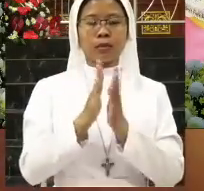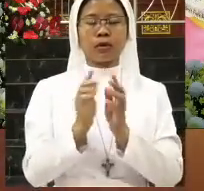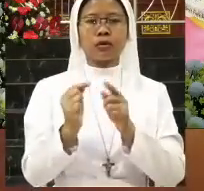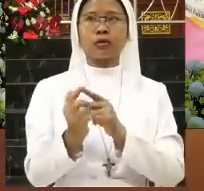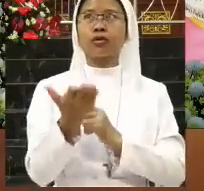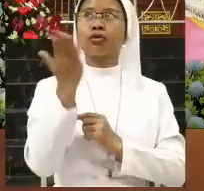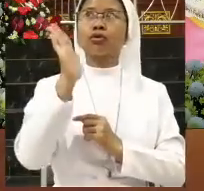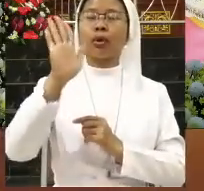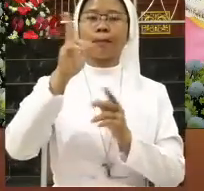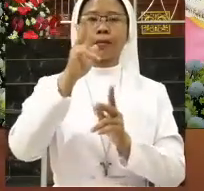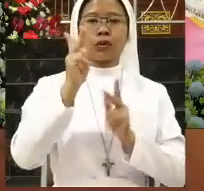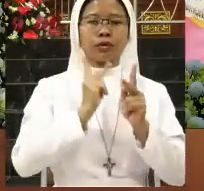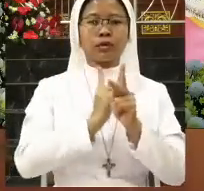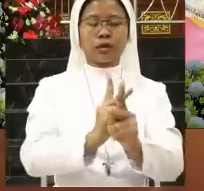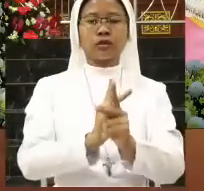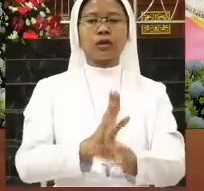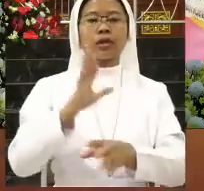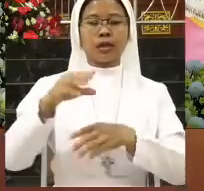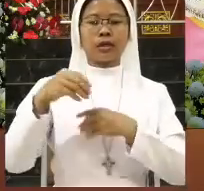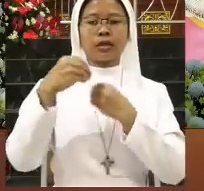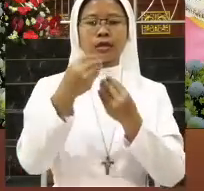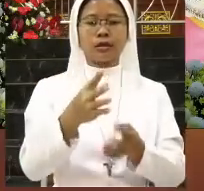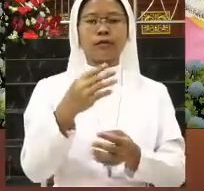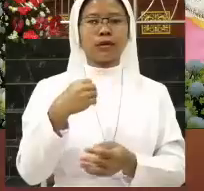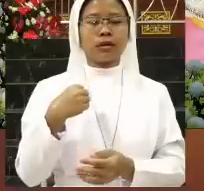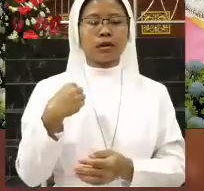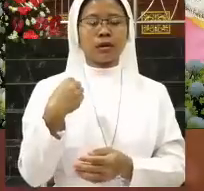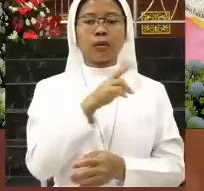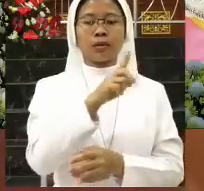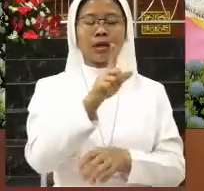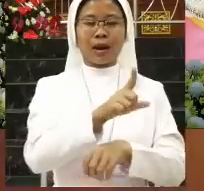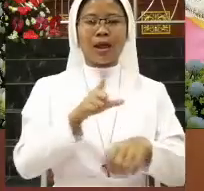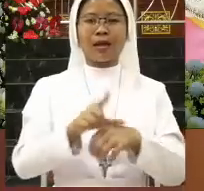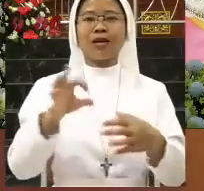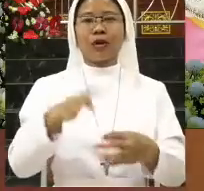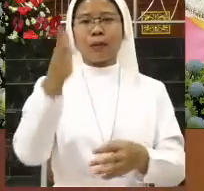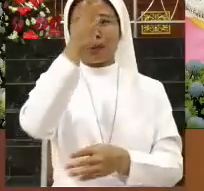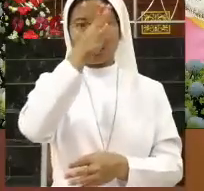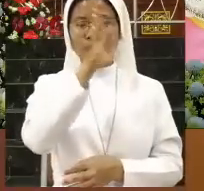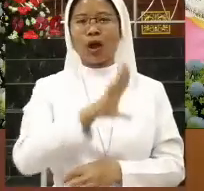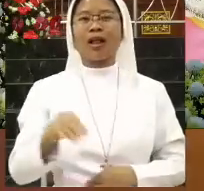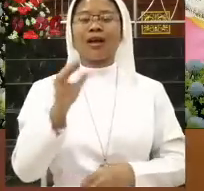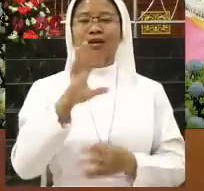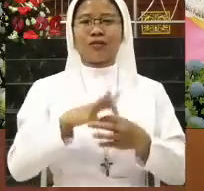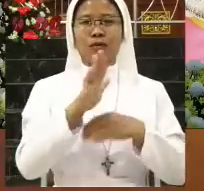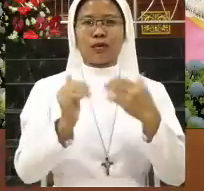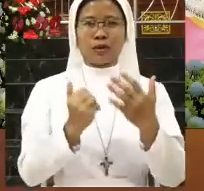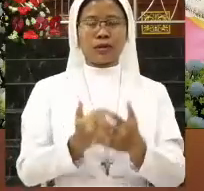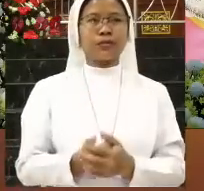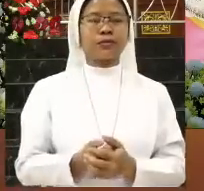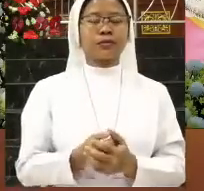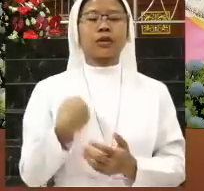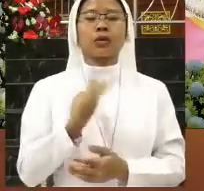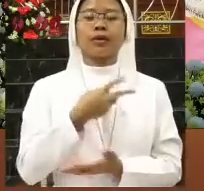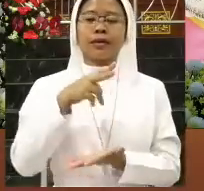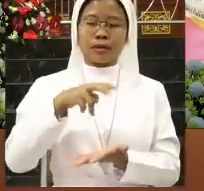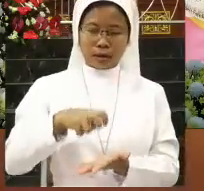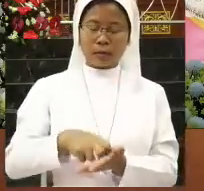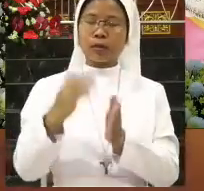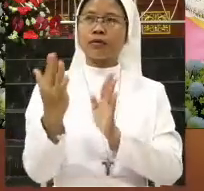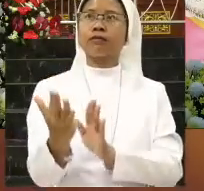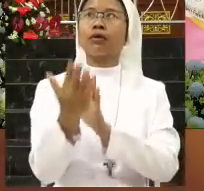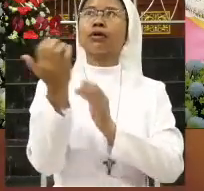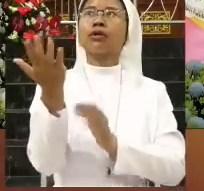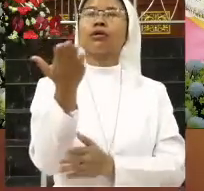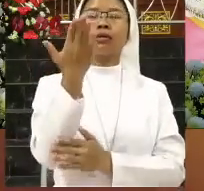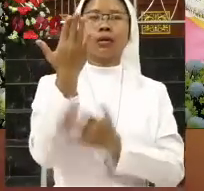thine protection is entrusted our land of Bicol and of all. We kneel before you now, to